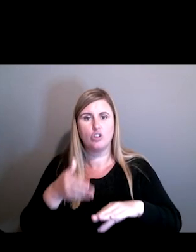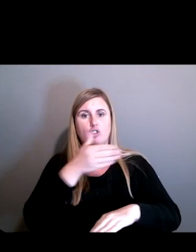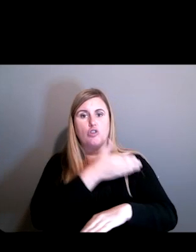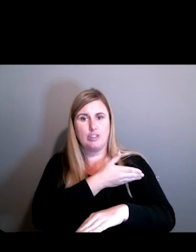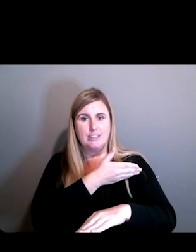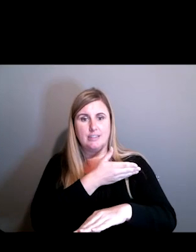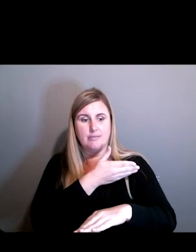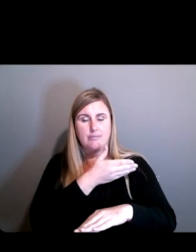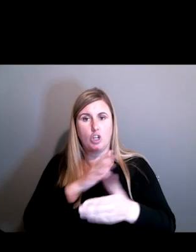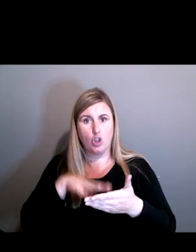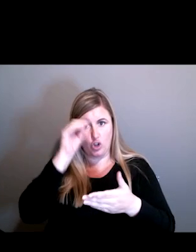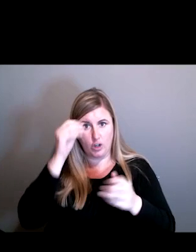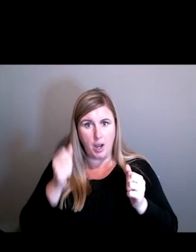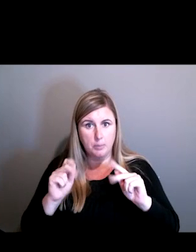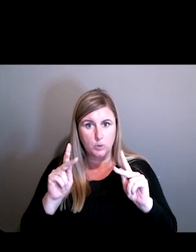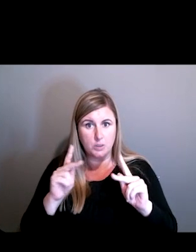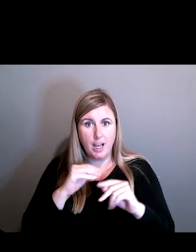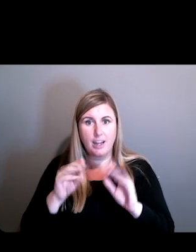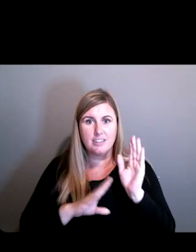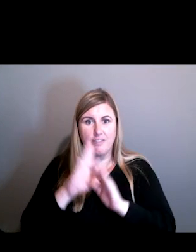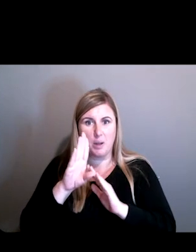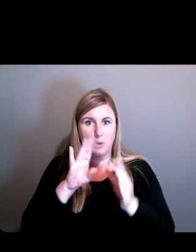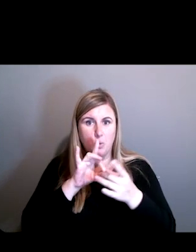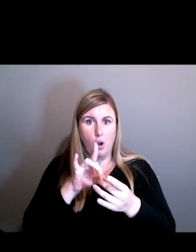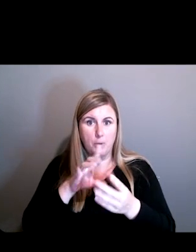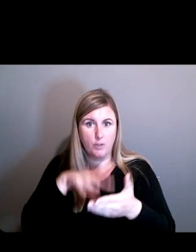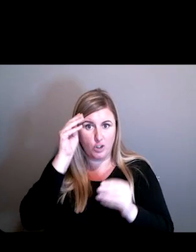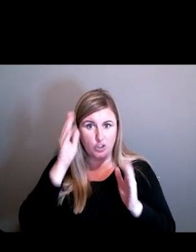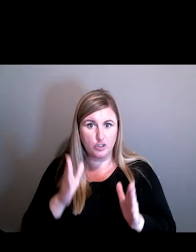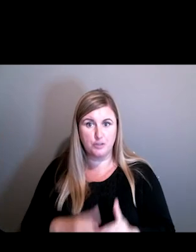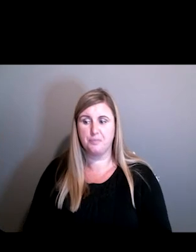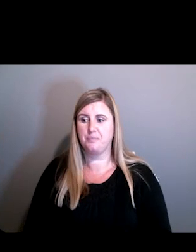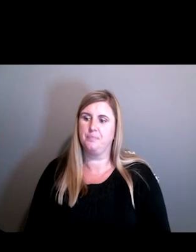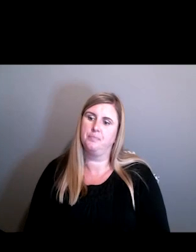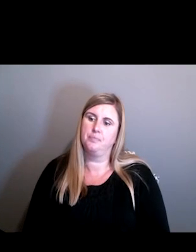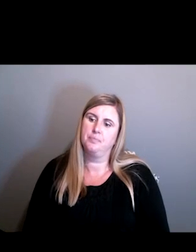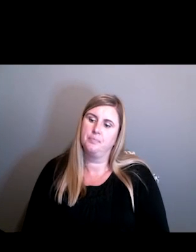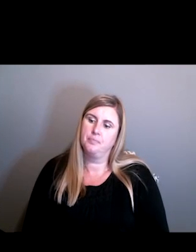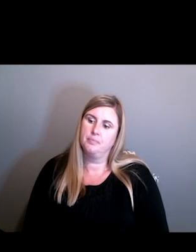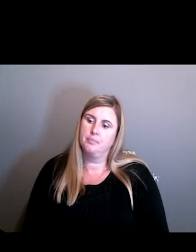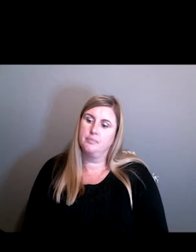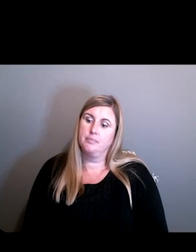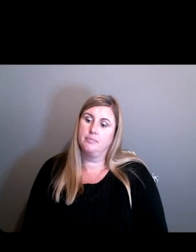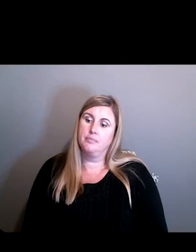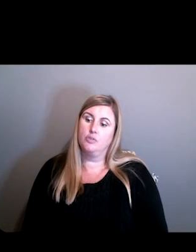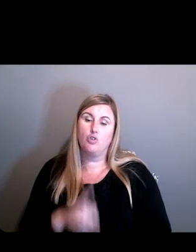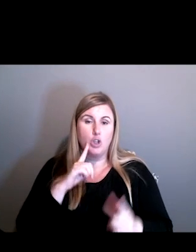that learning is fun and that you're increasing learning opportunities and developing cooperative learners.